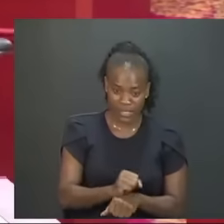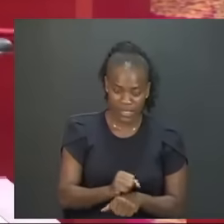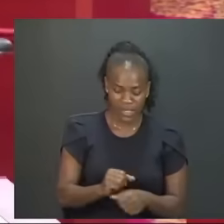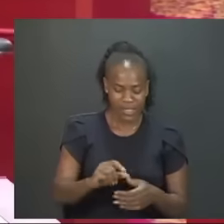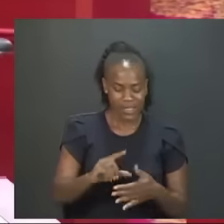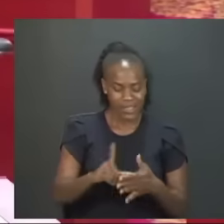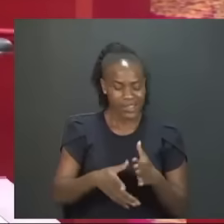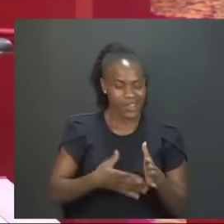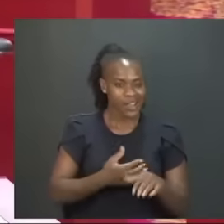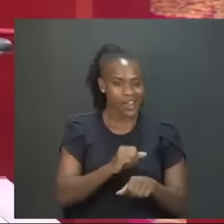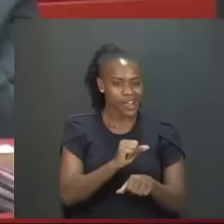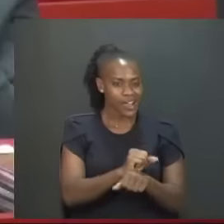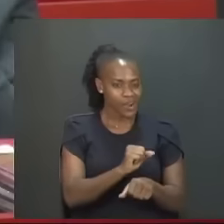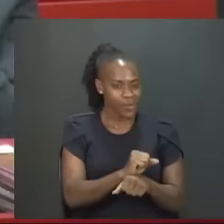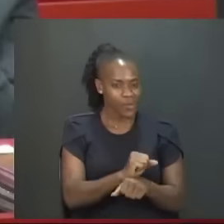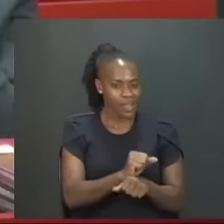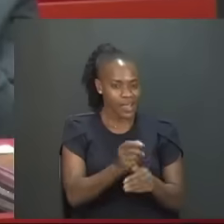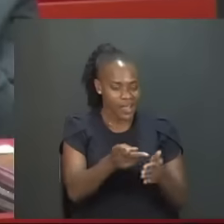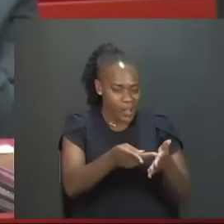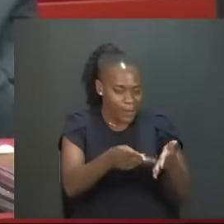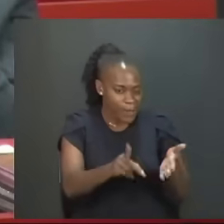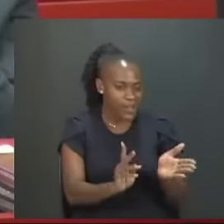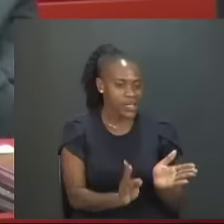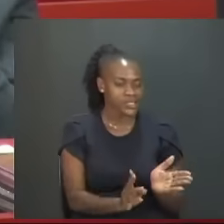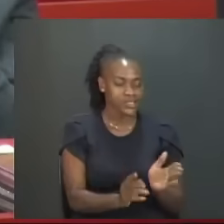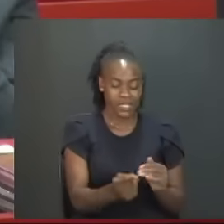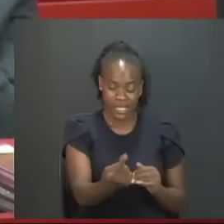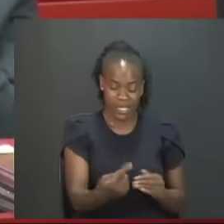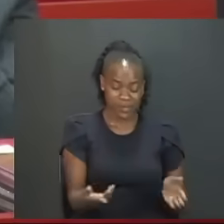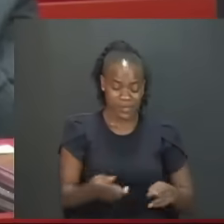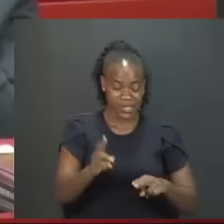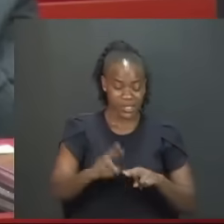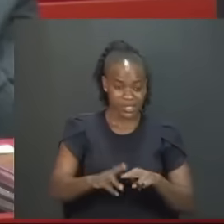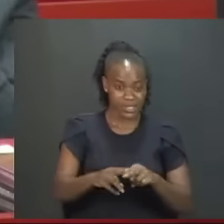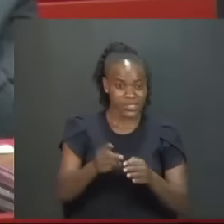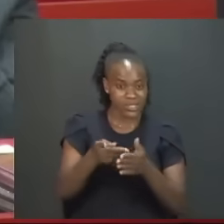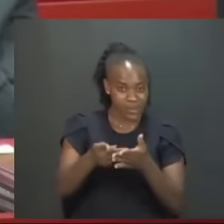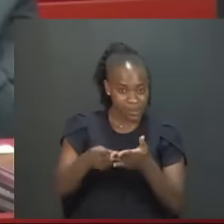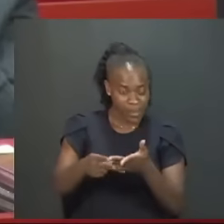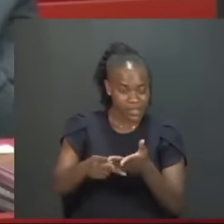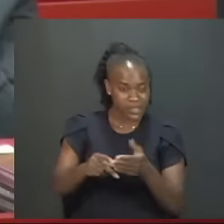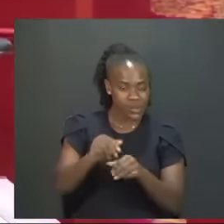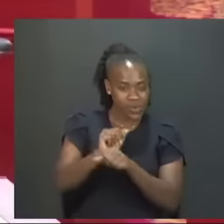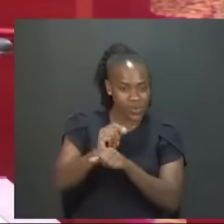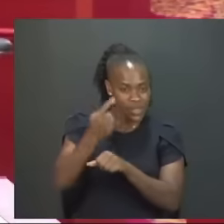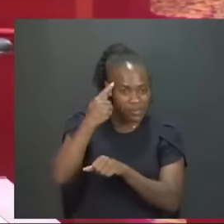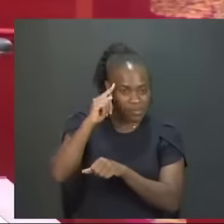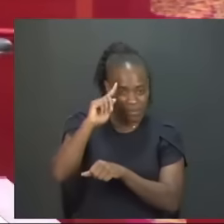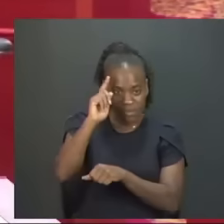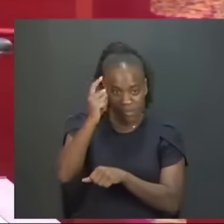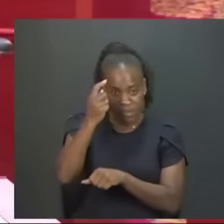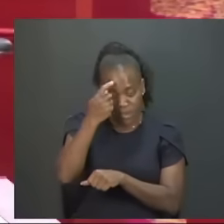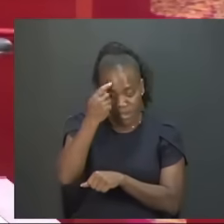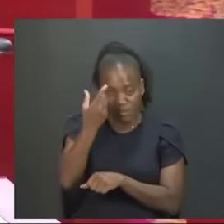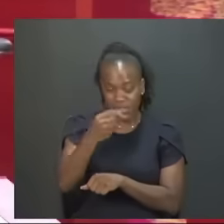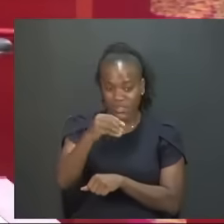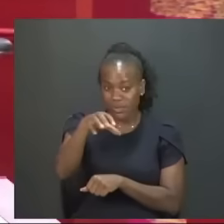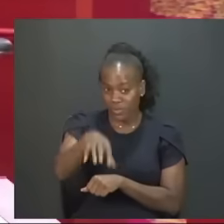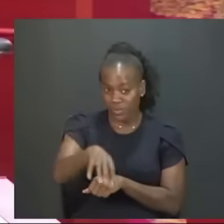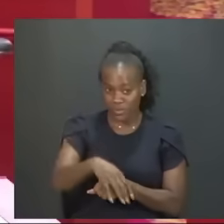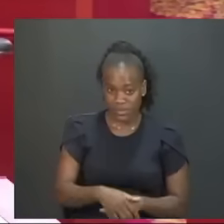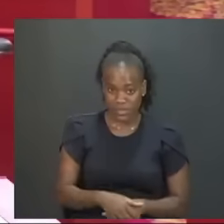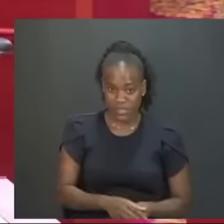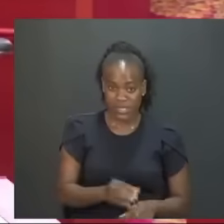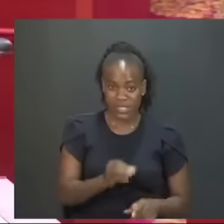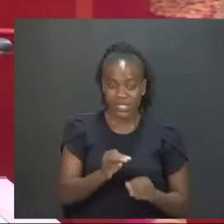work, in addition to sitting in the office, is actually being in this chamber and prosecuting our constituents' business and government business. If you give that indication